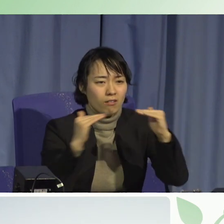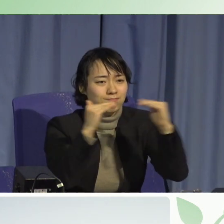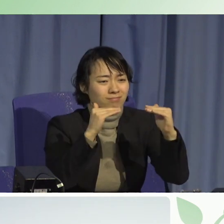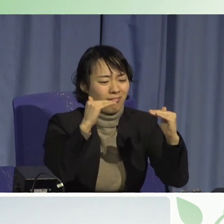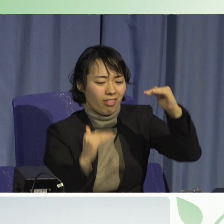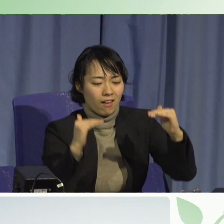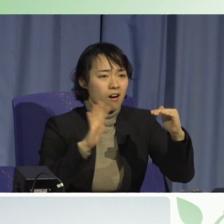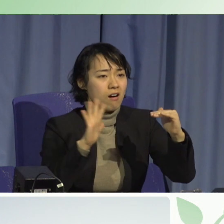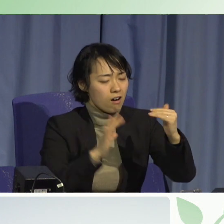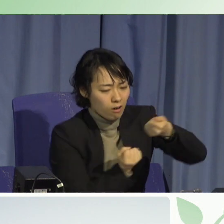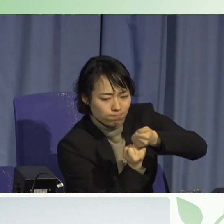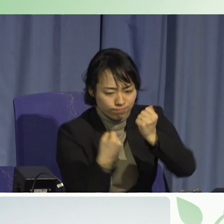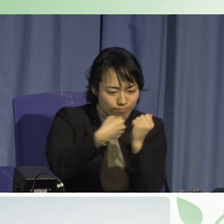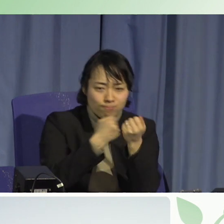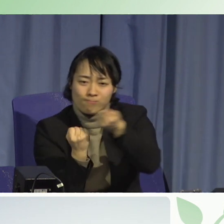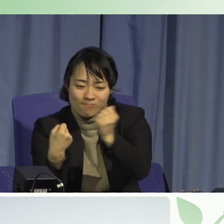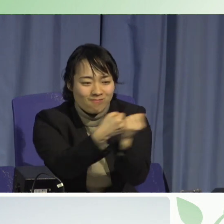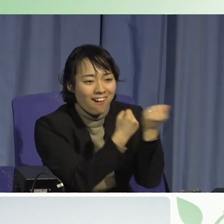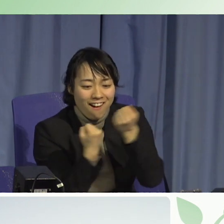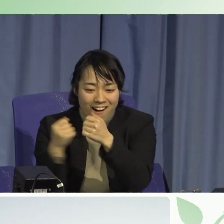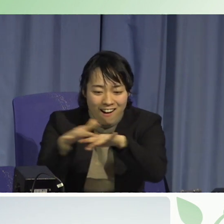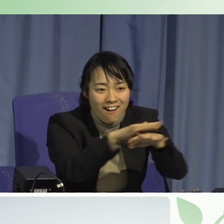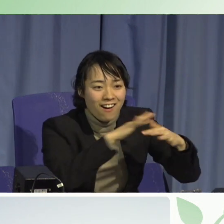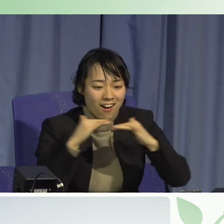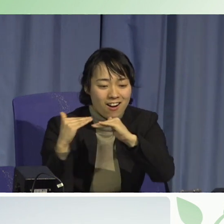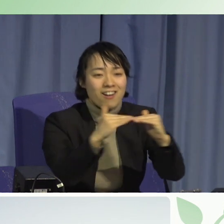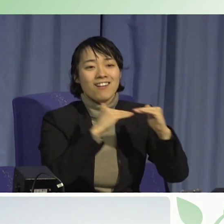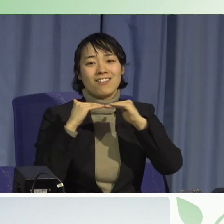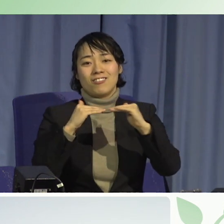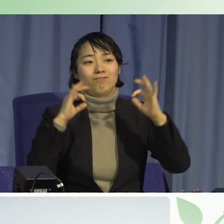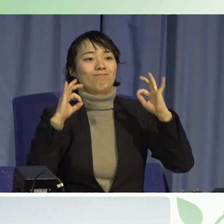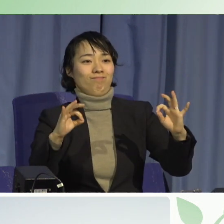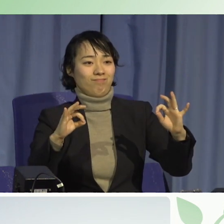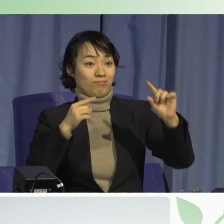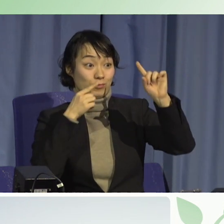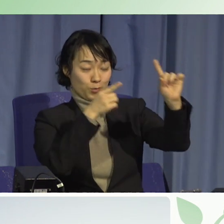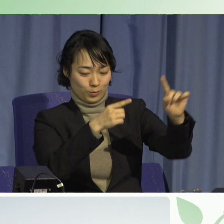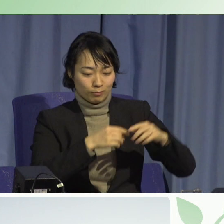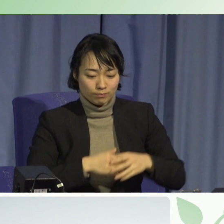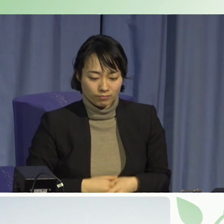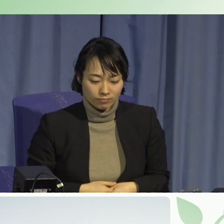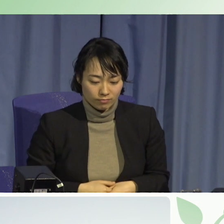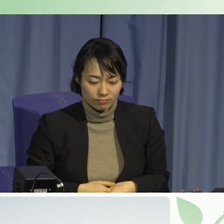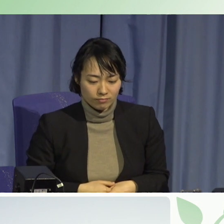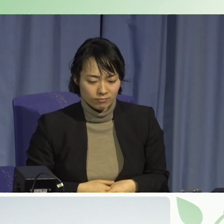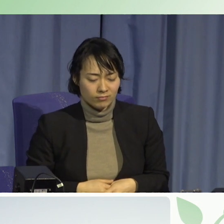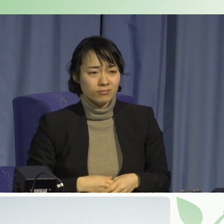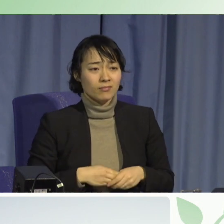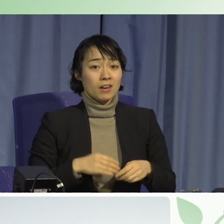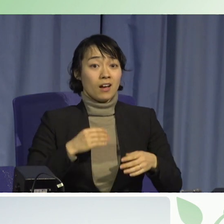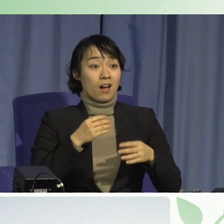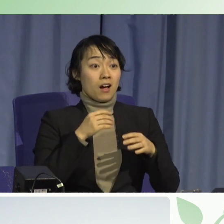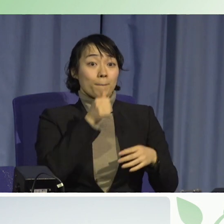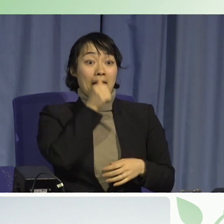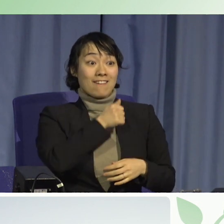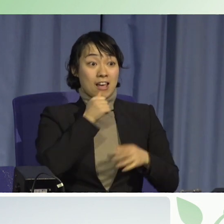the changes through the social innovation to realize a society where all the people support each other. That's our